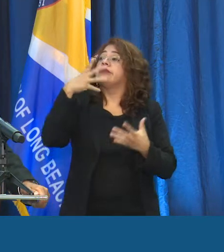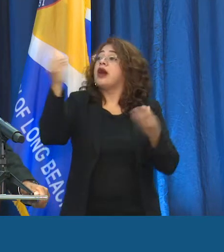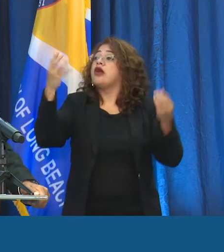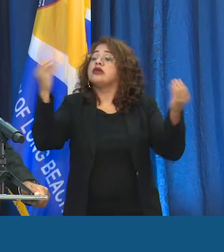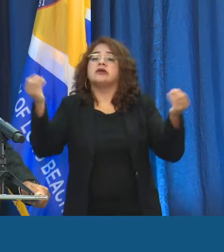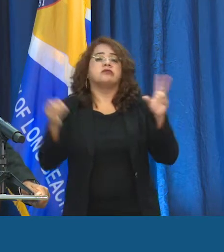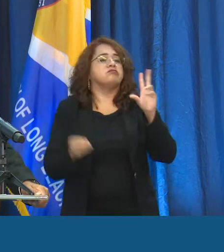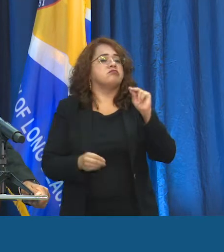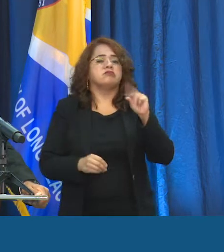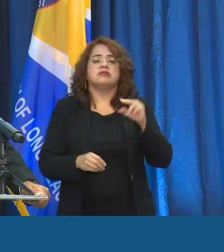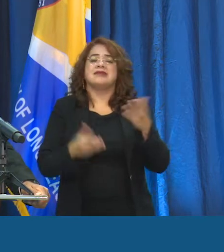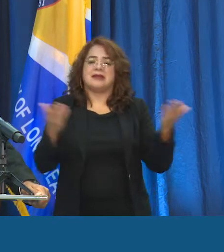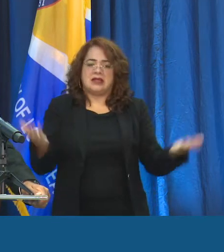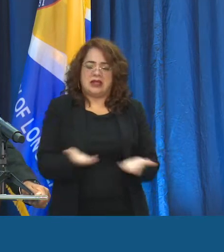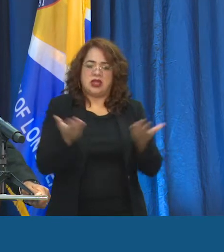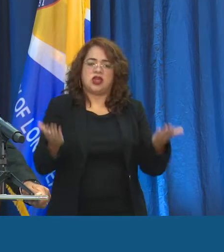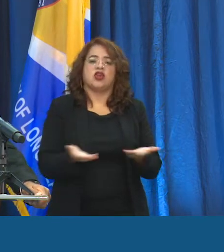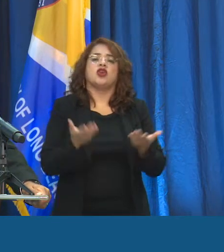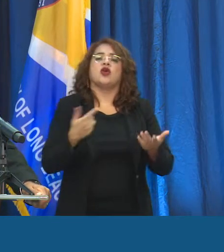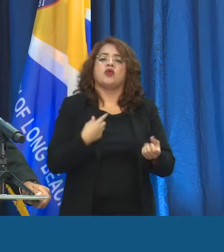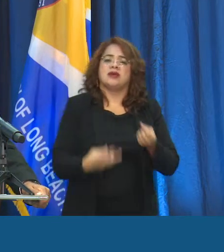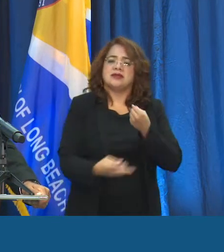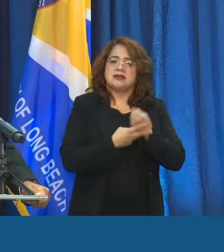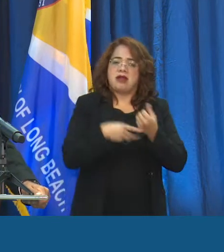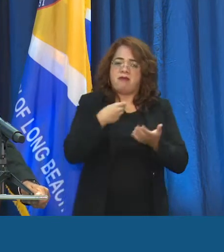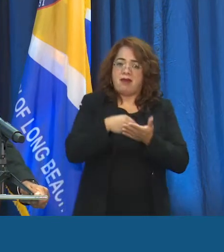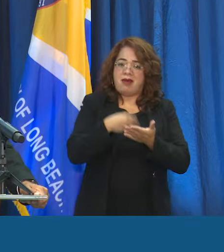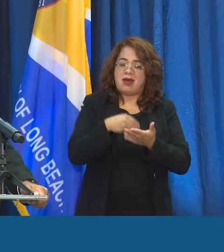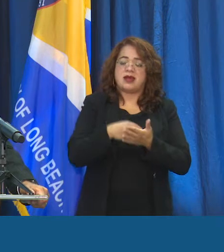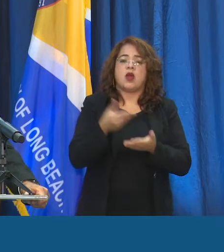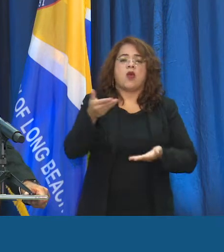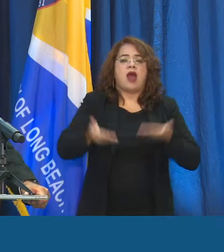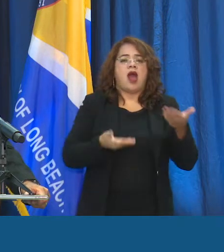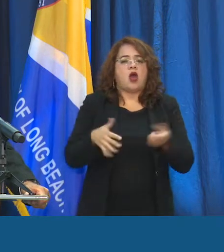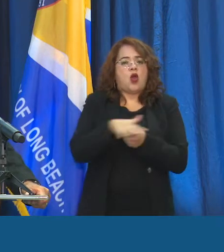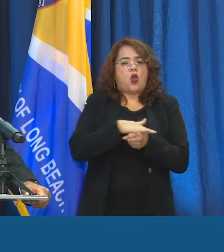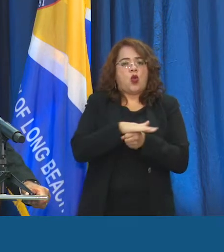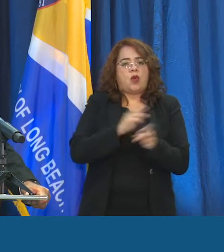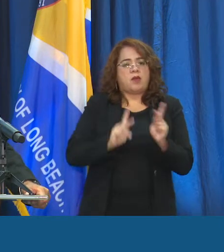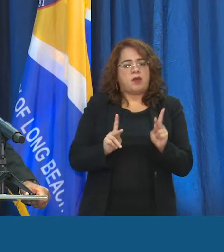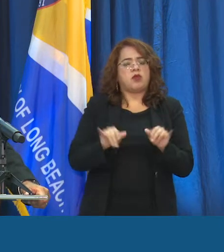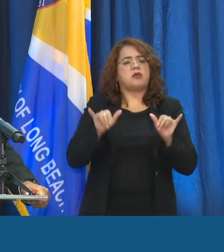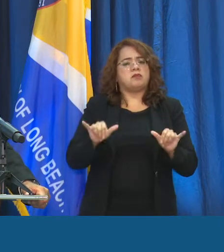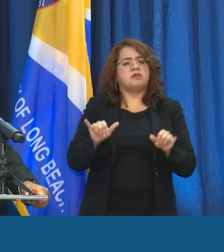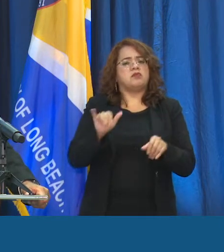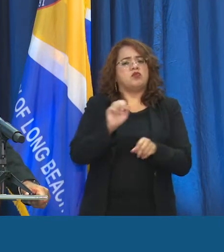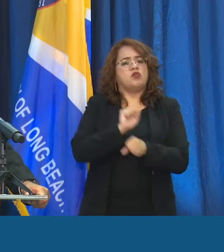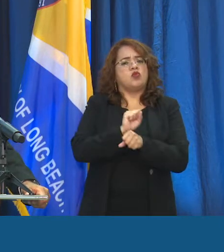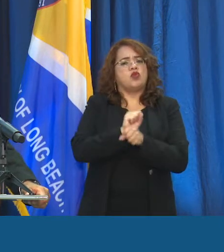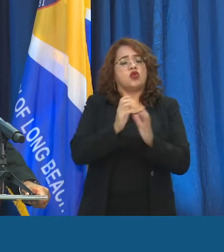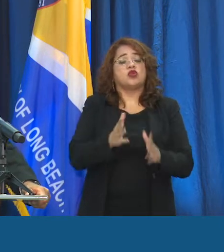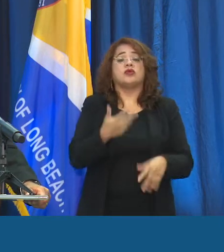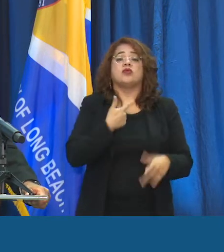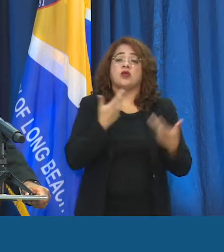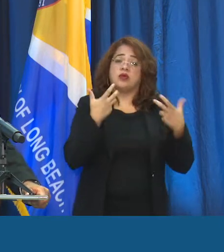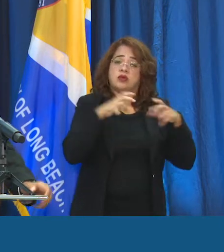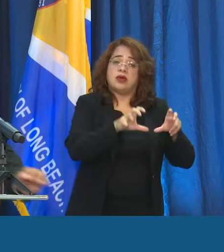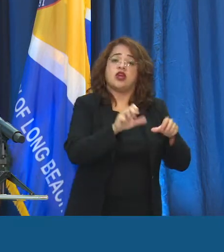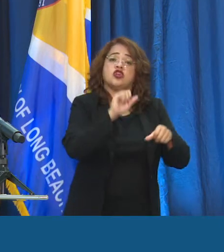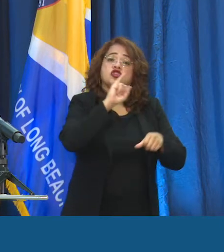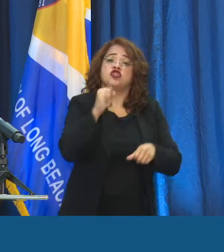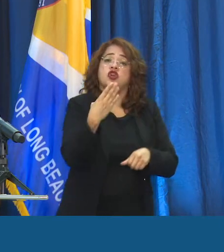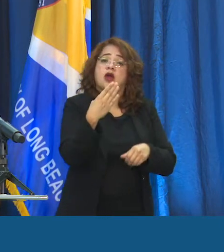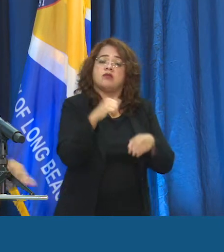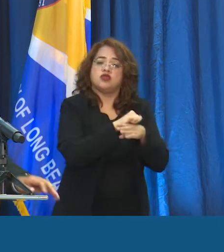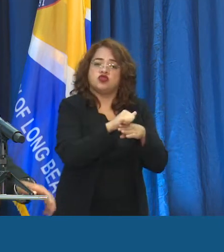folks can not only do it better, but save costs in the near future. In addition to that, you'll see investments in job training and